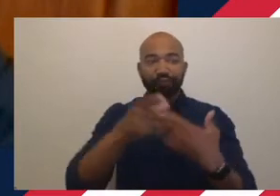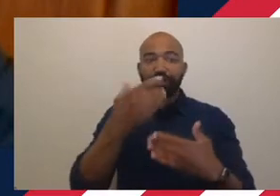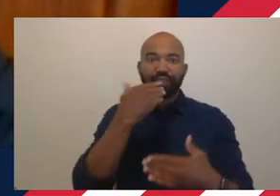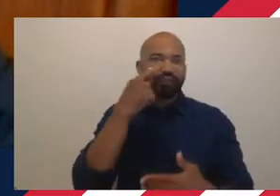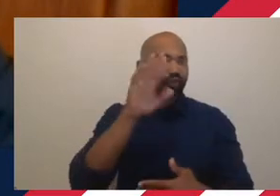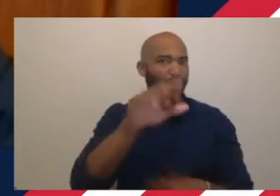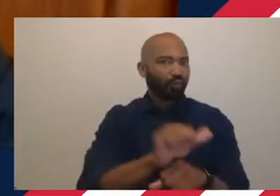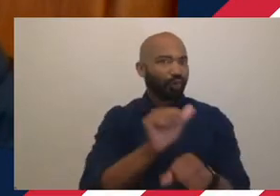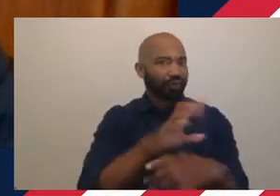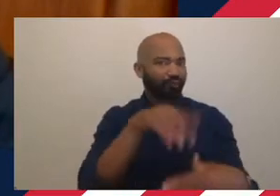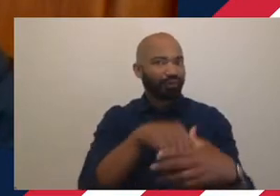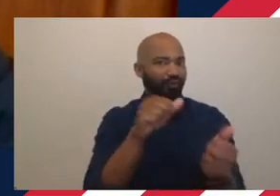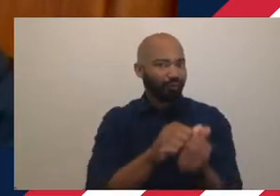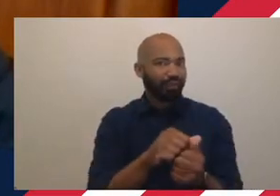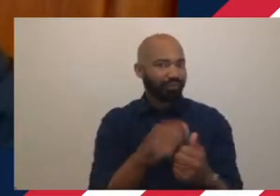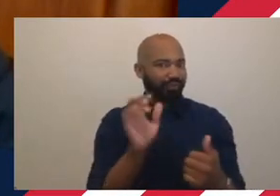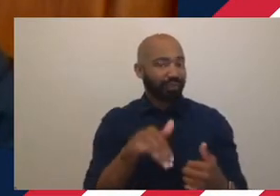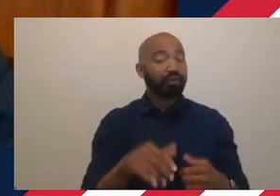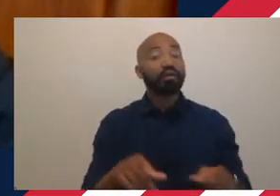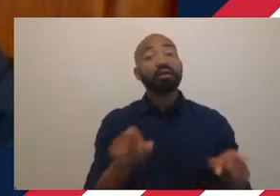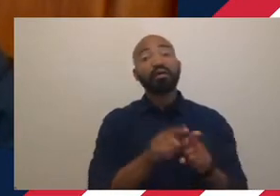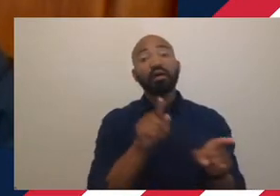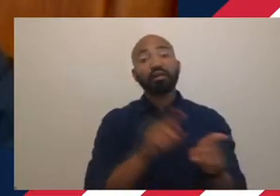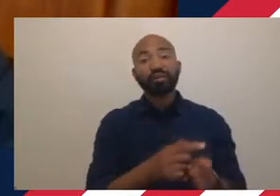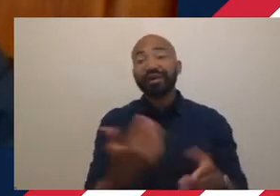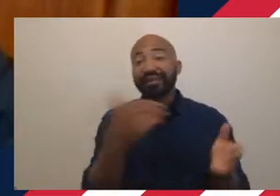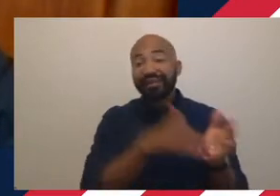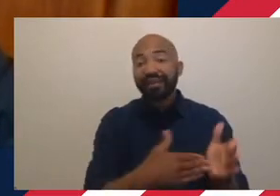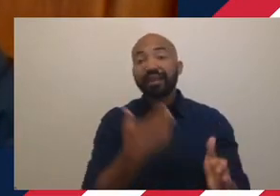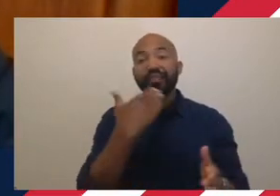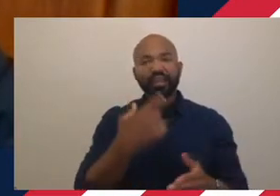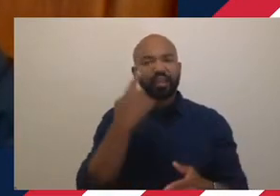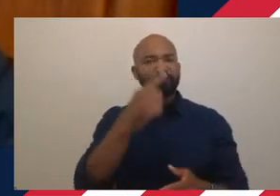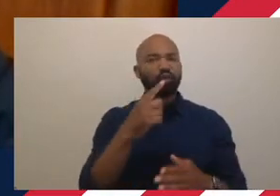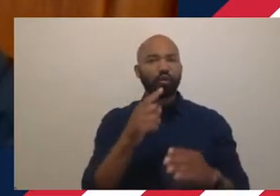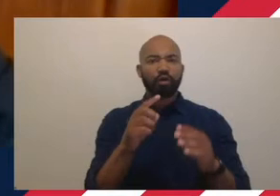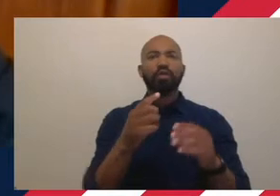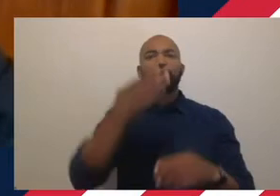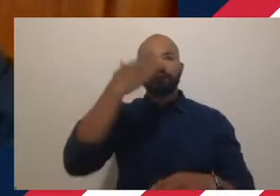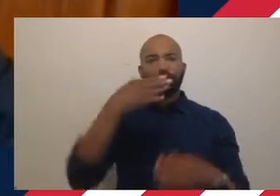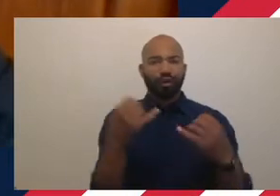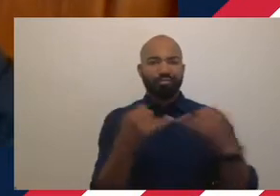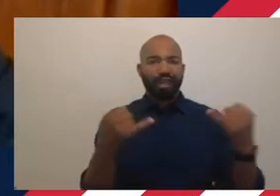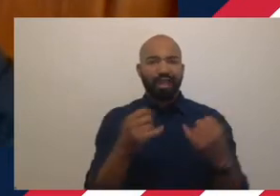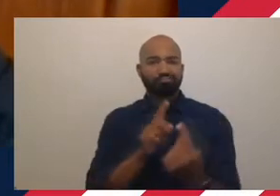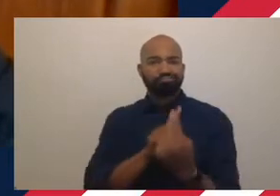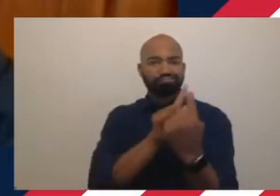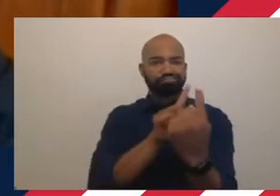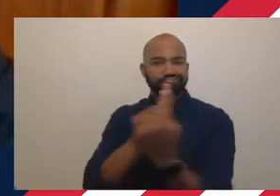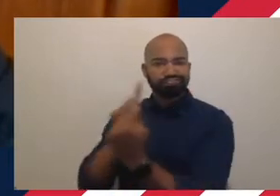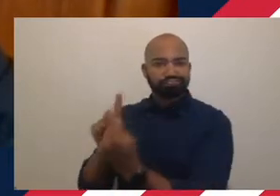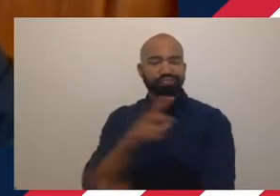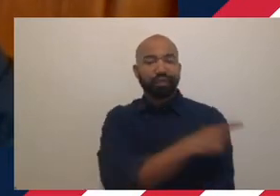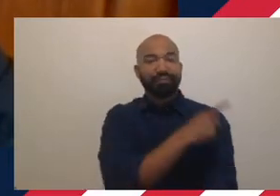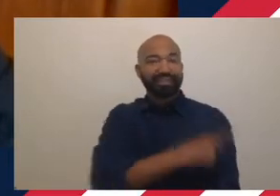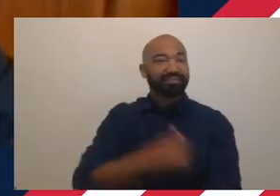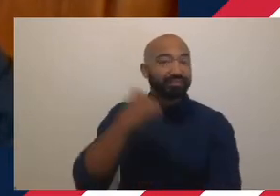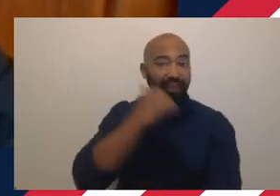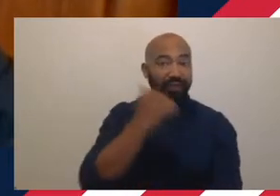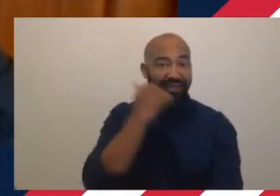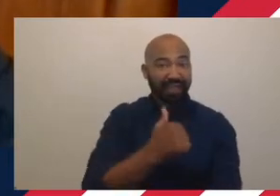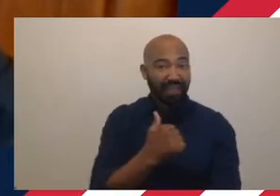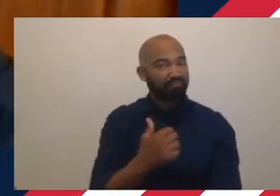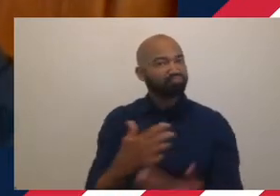you for, and that's for being on the front lines, working with patients every single day, despite the risk to you and your